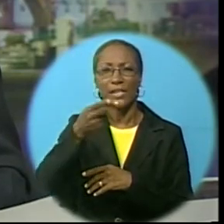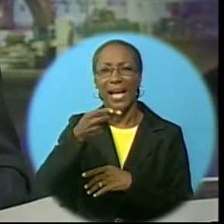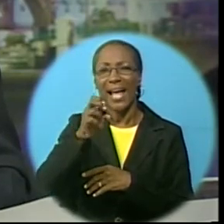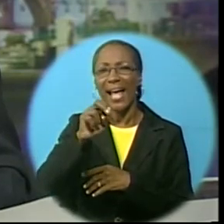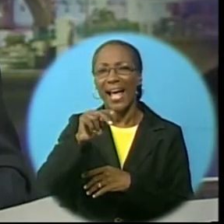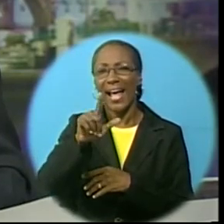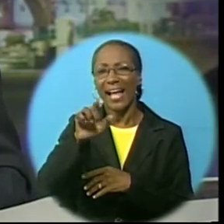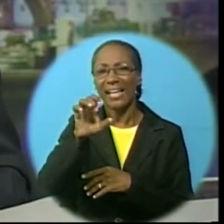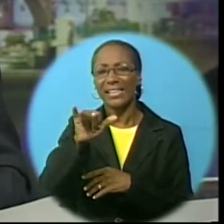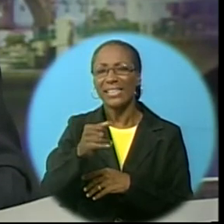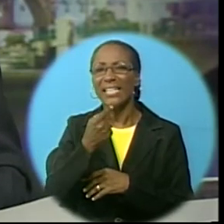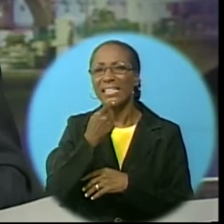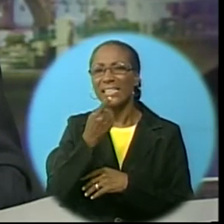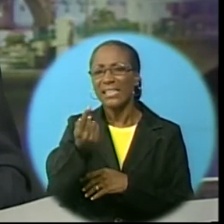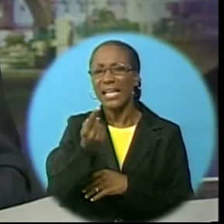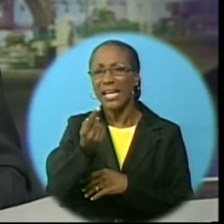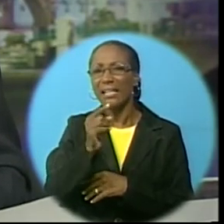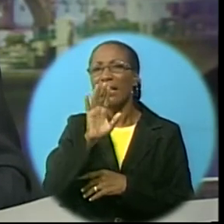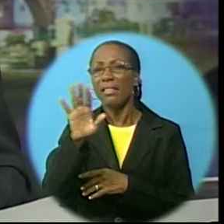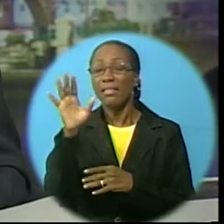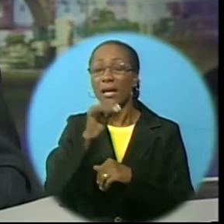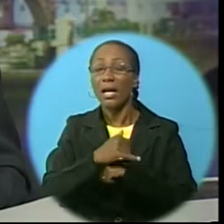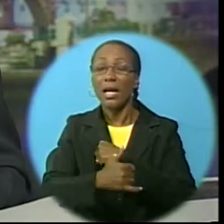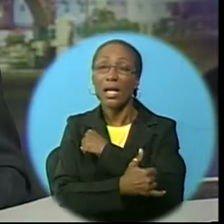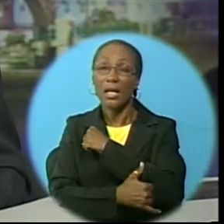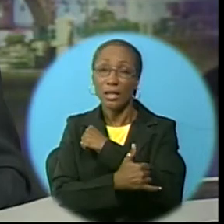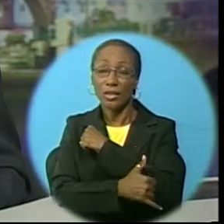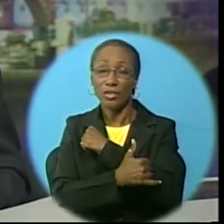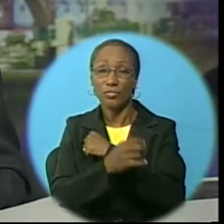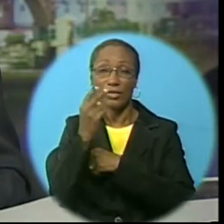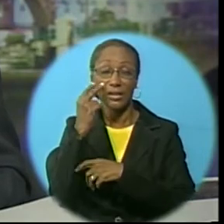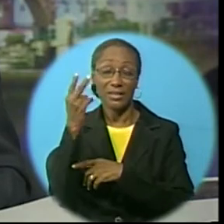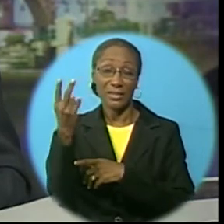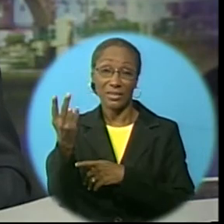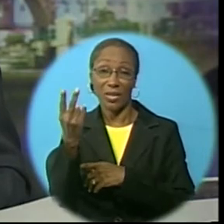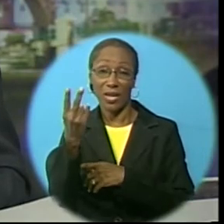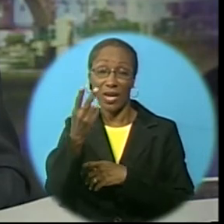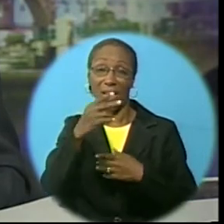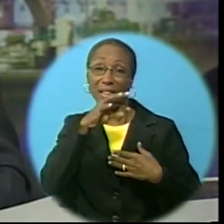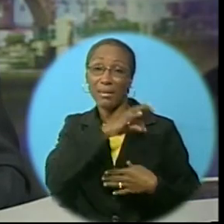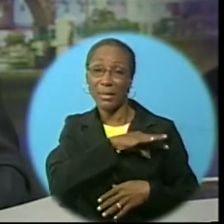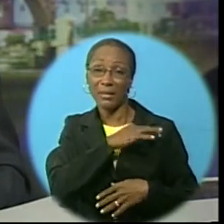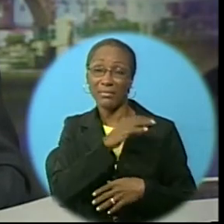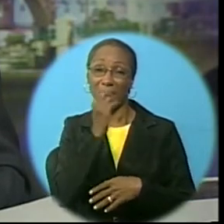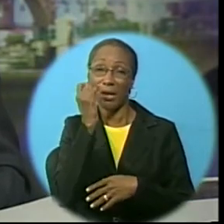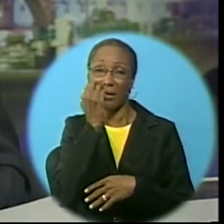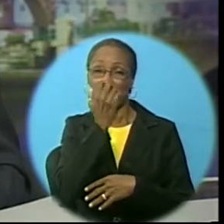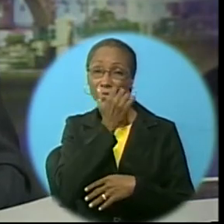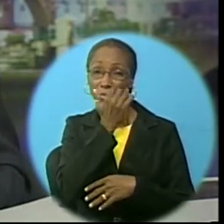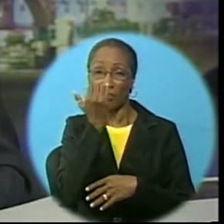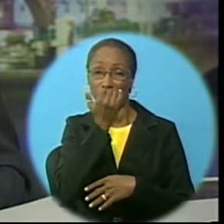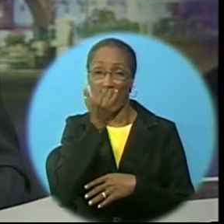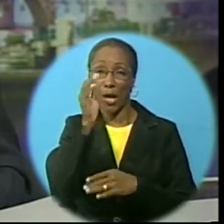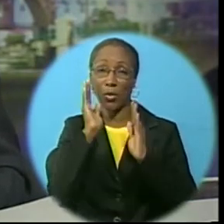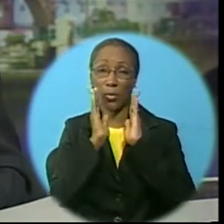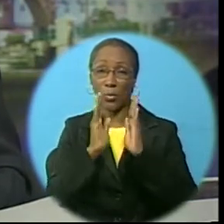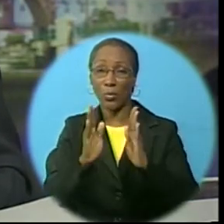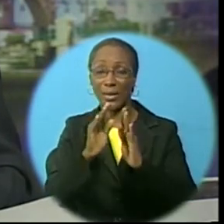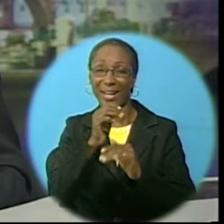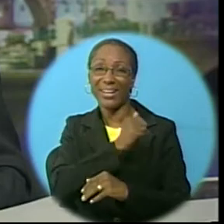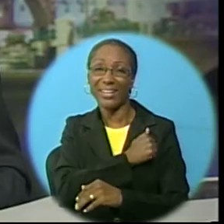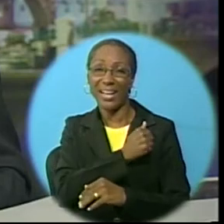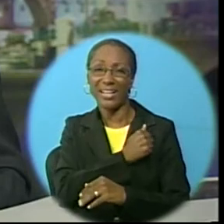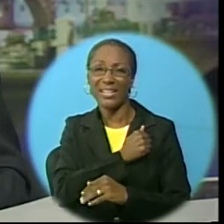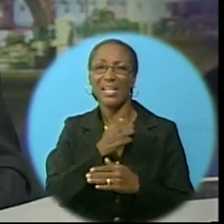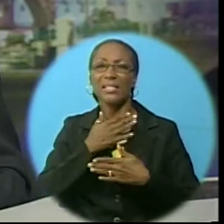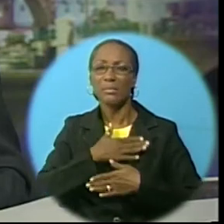benefits of the drug treatment courts and is hopeful they will help reduce prison populations. He says Canada is pleased to be a part of efforts